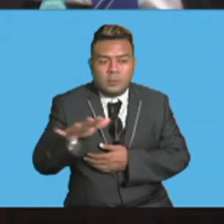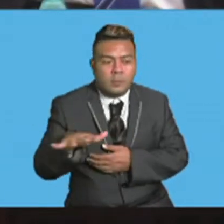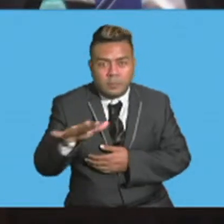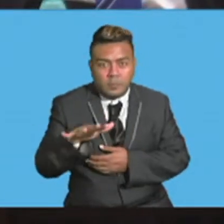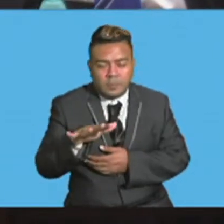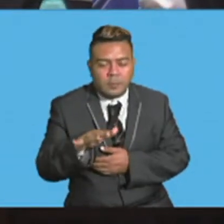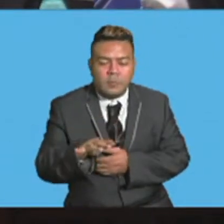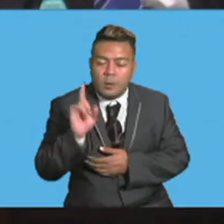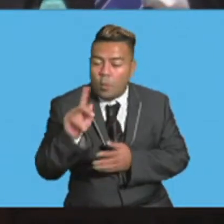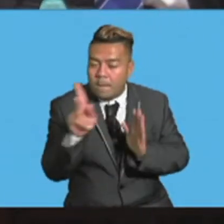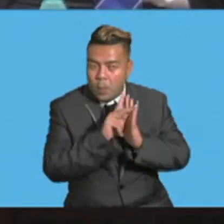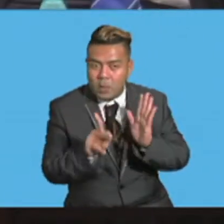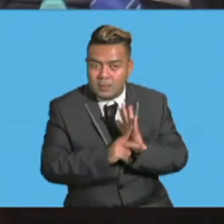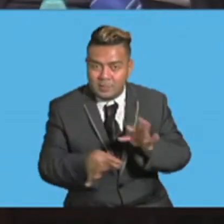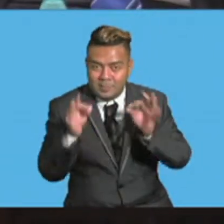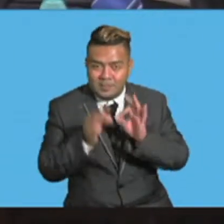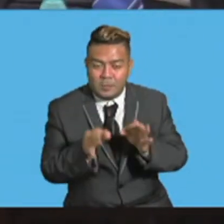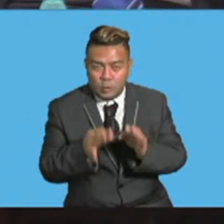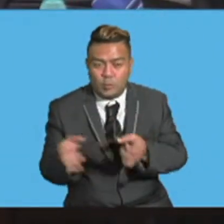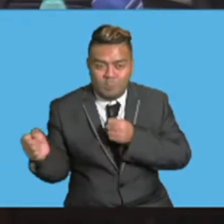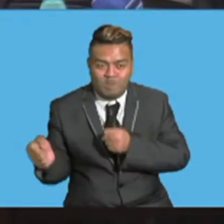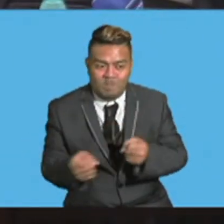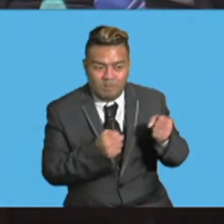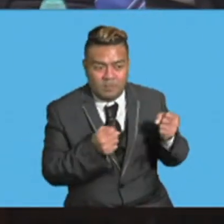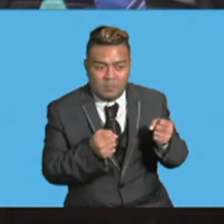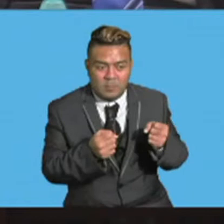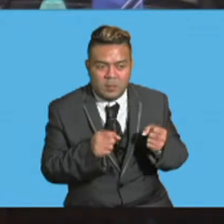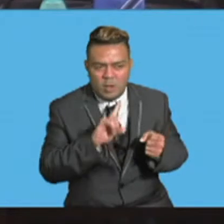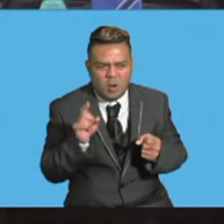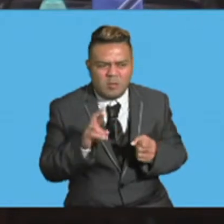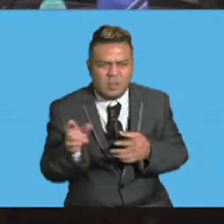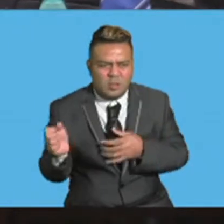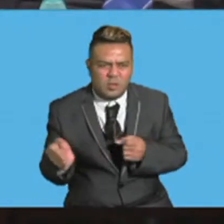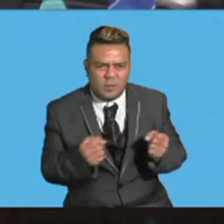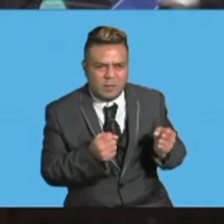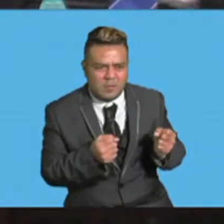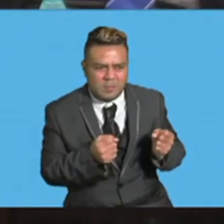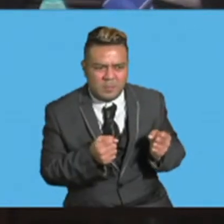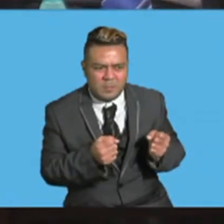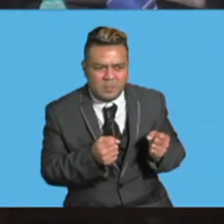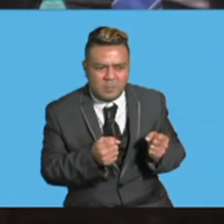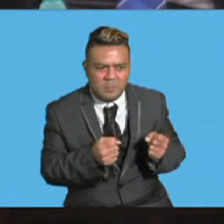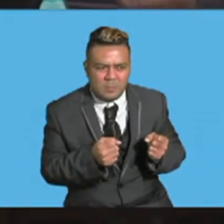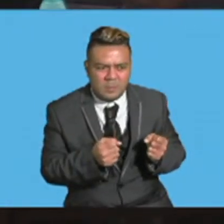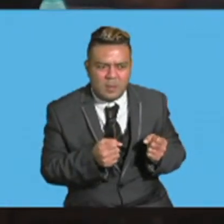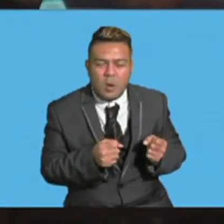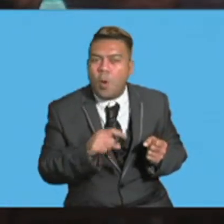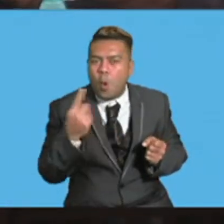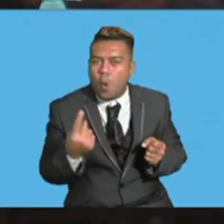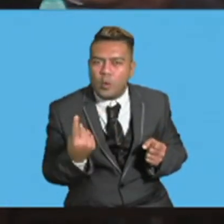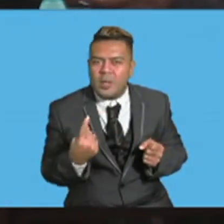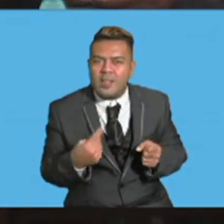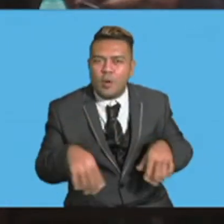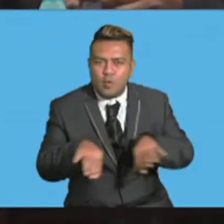a policy decision was made to shift, not really shift, but shift just the solid waste